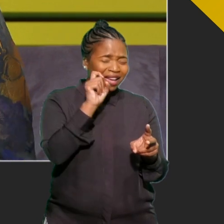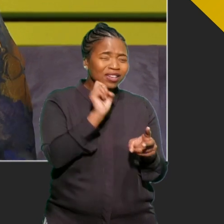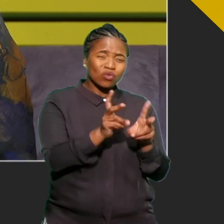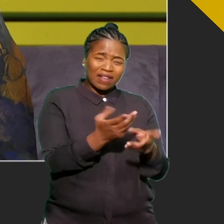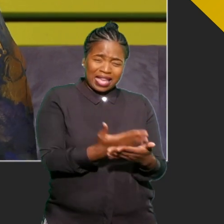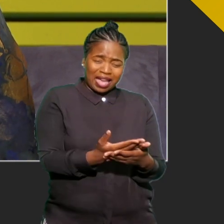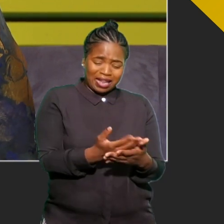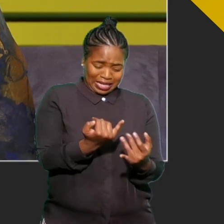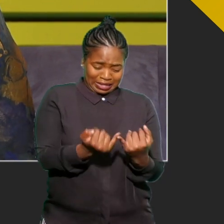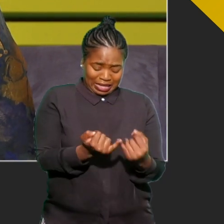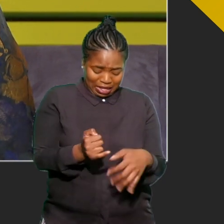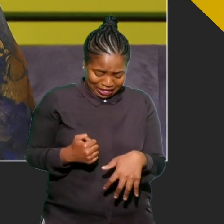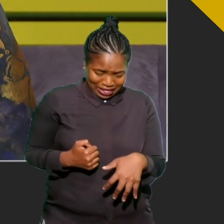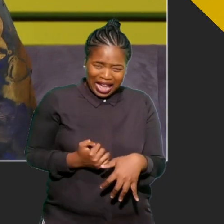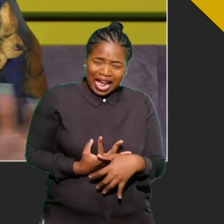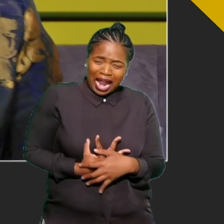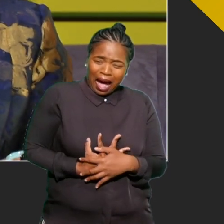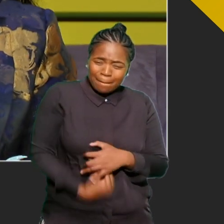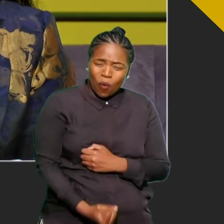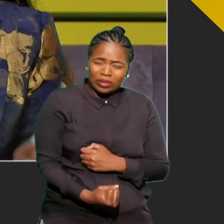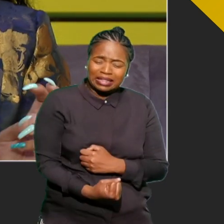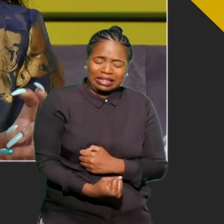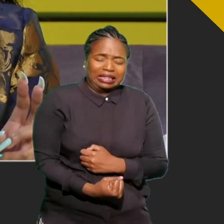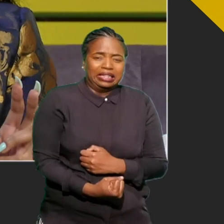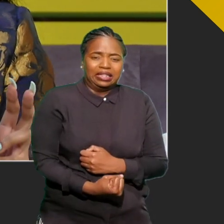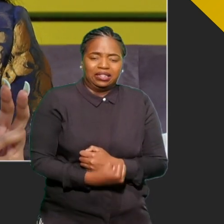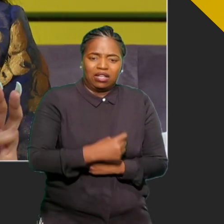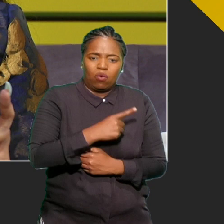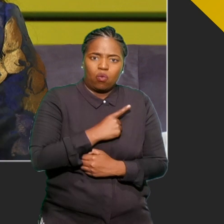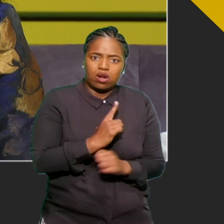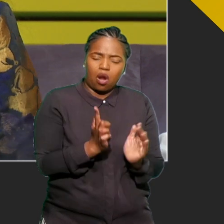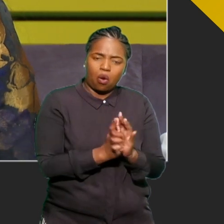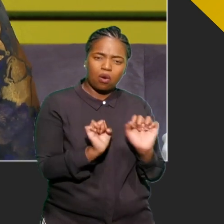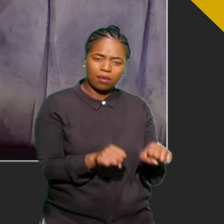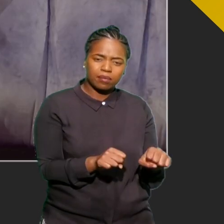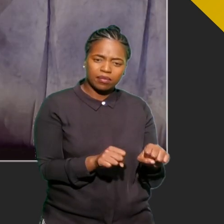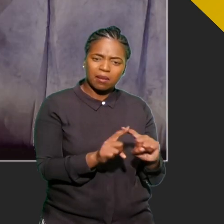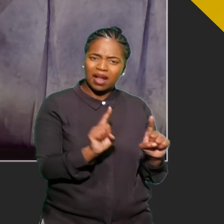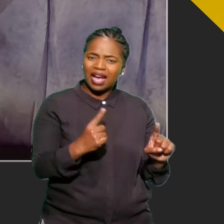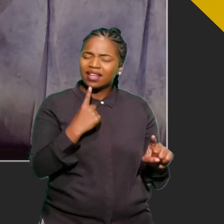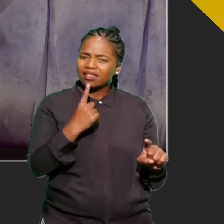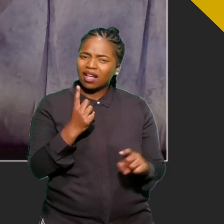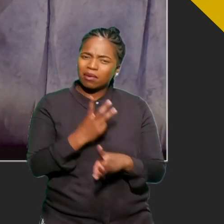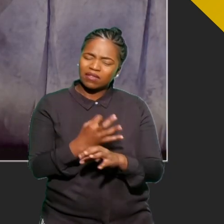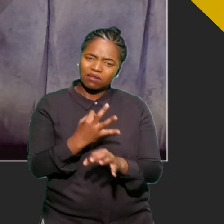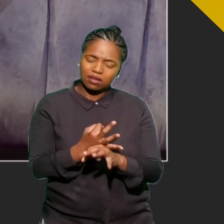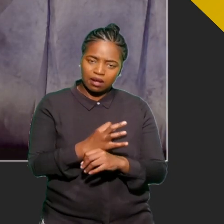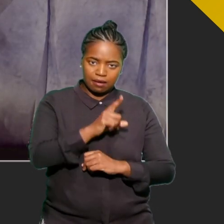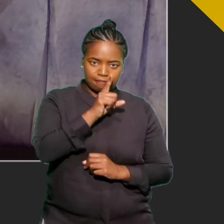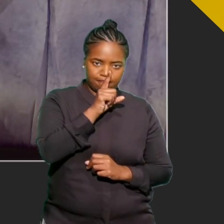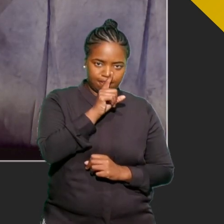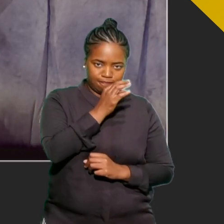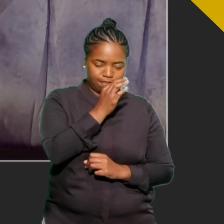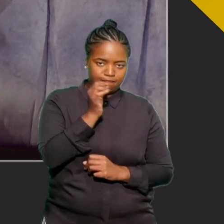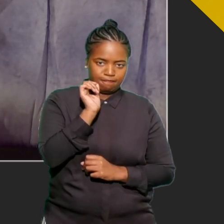12-year-old, I'm pregnant, and then I've terminated the baby because the law allows me to, but then I'm not gonna tell my family, so I'm gonna keep quiet about